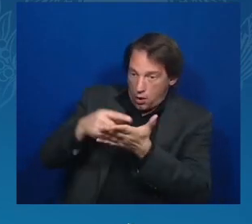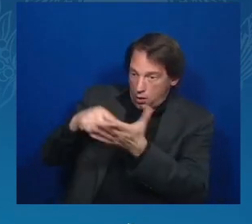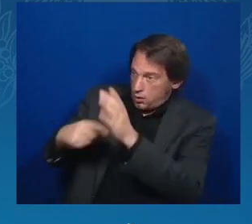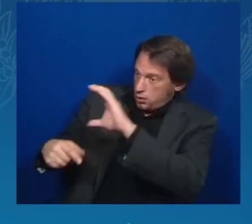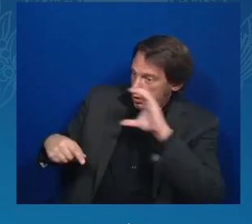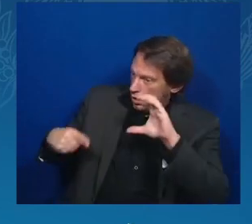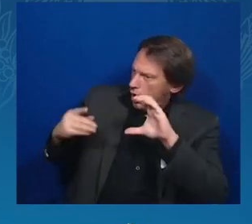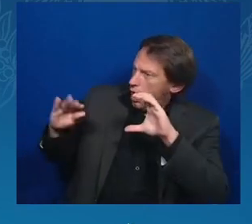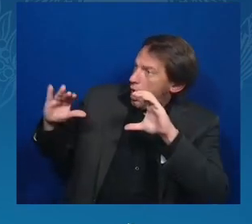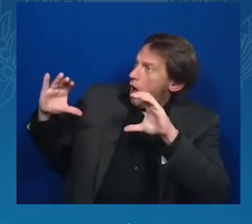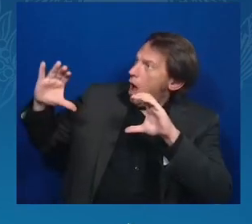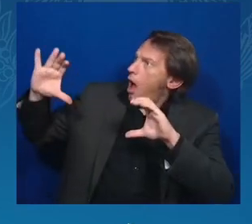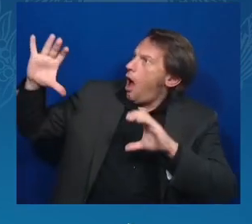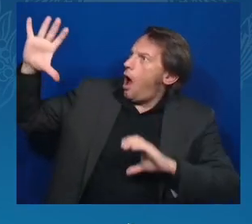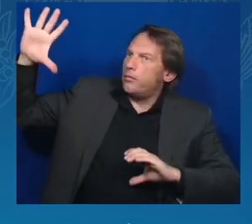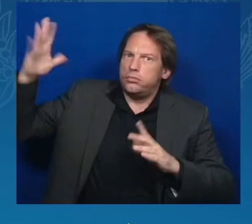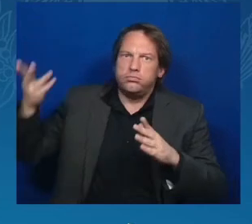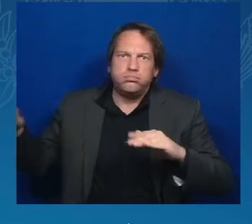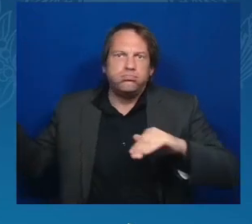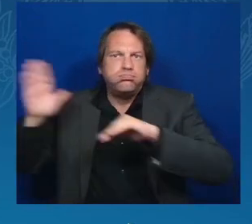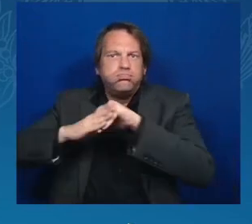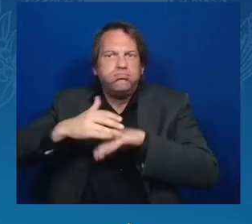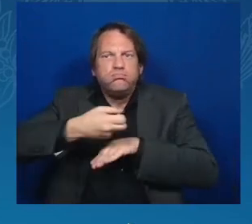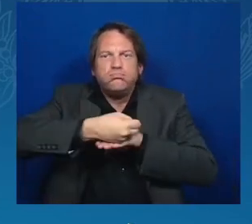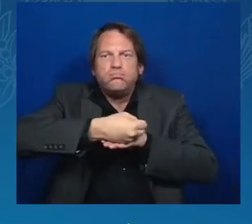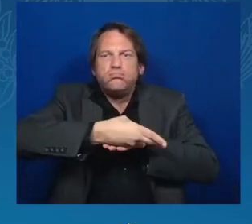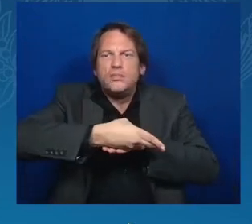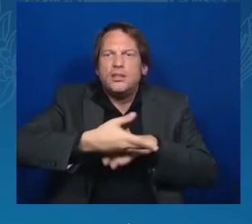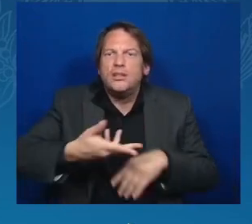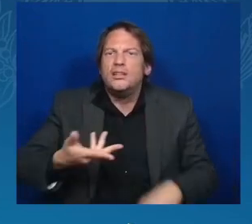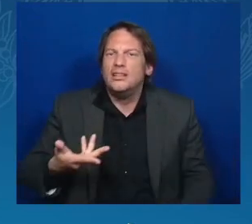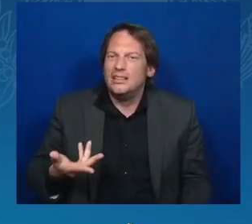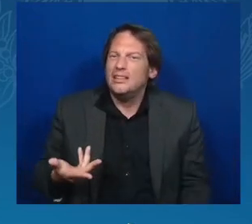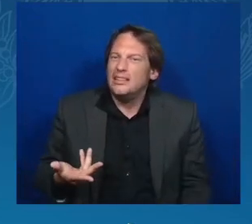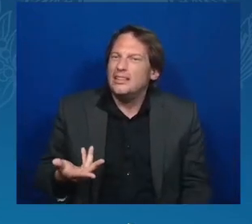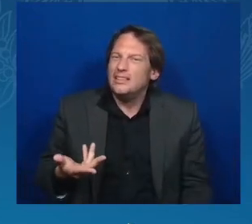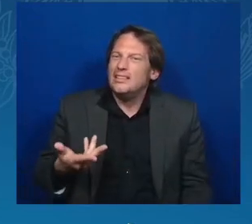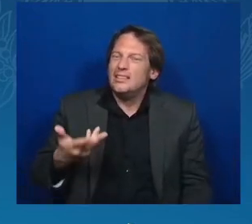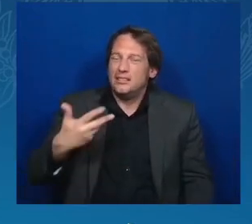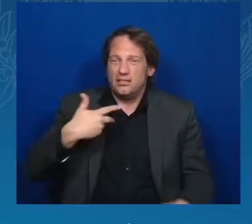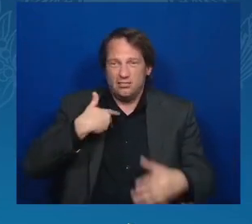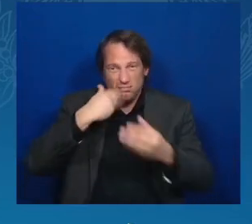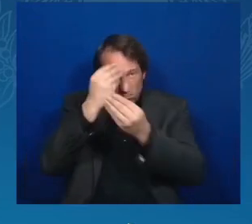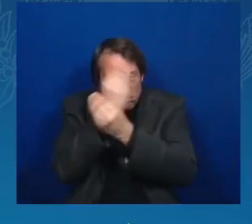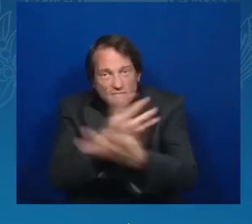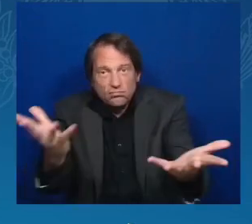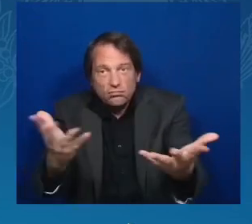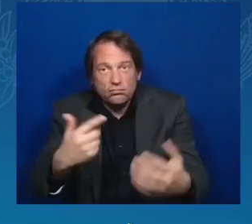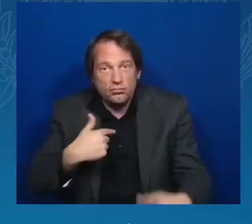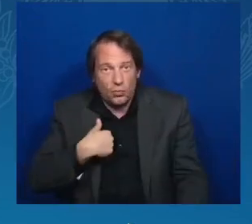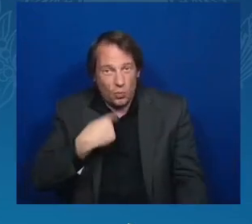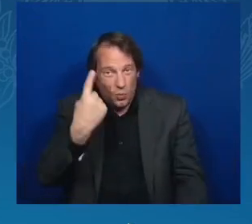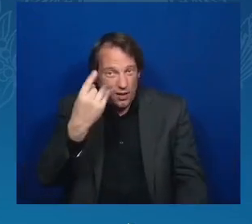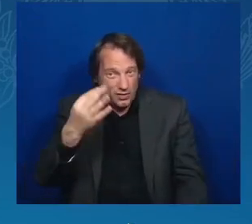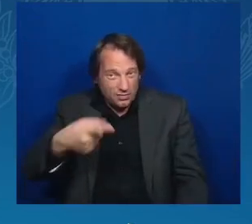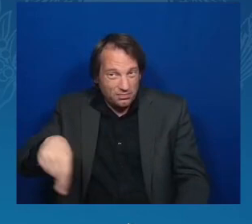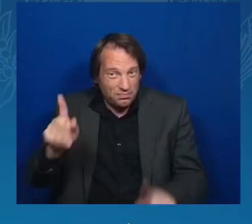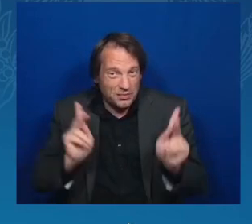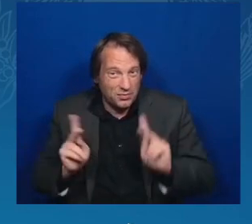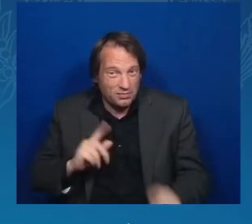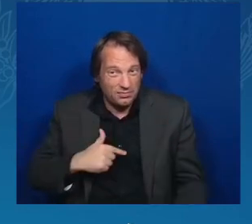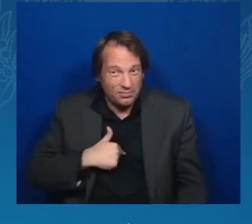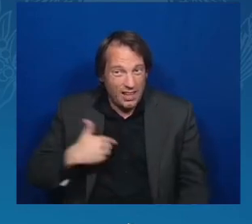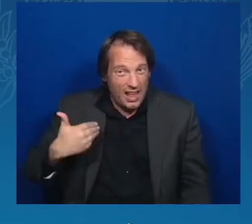full disclosure, I'm one of those people. I had a six-figure student loan debt